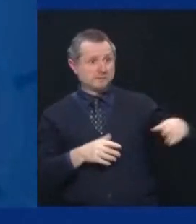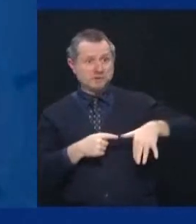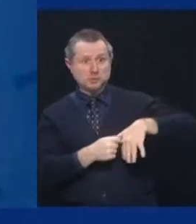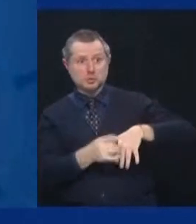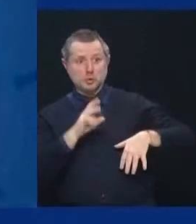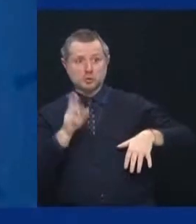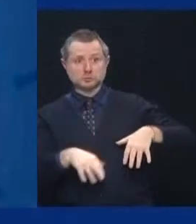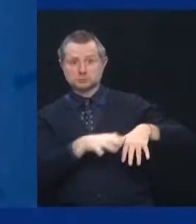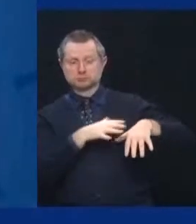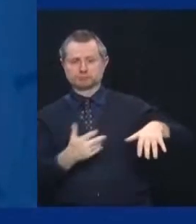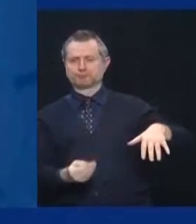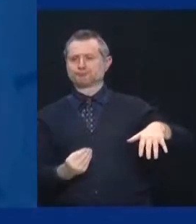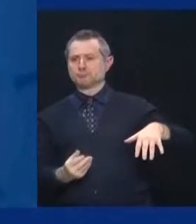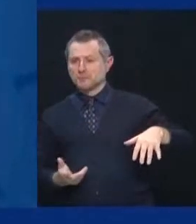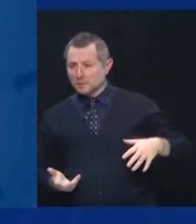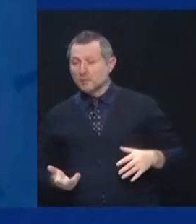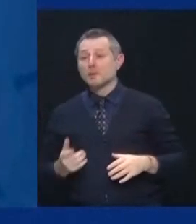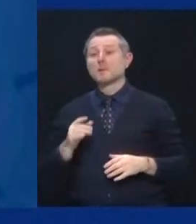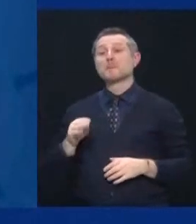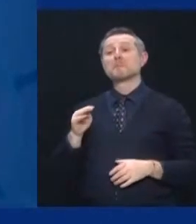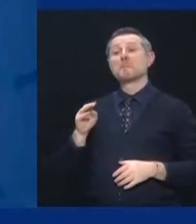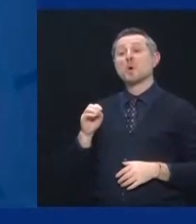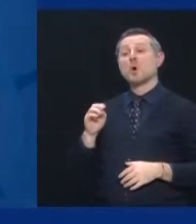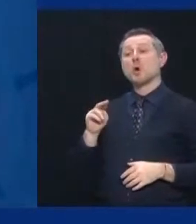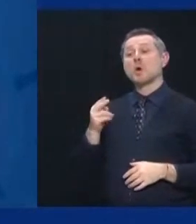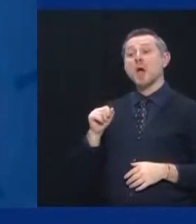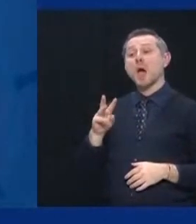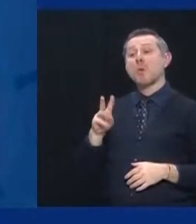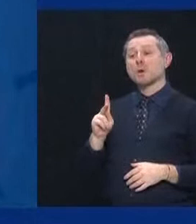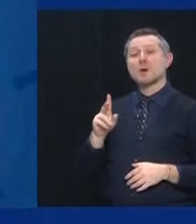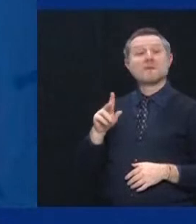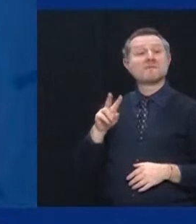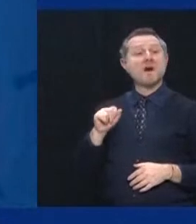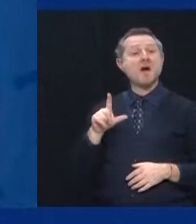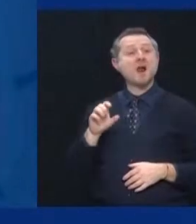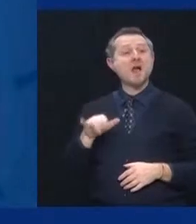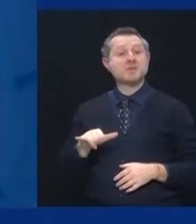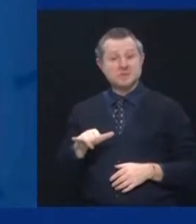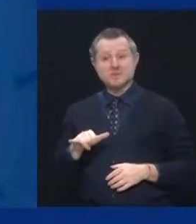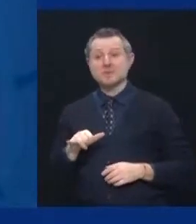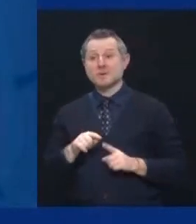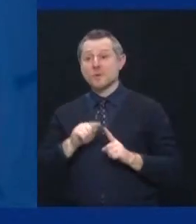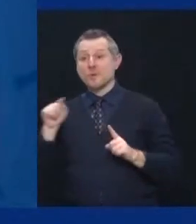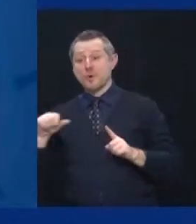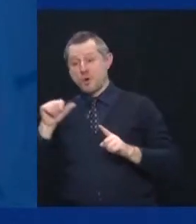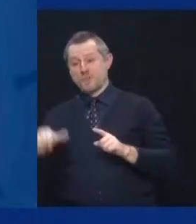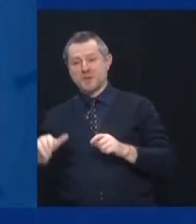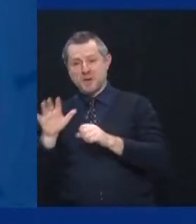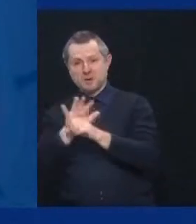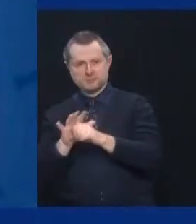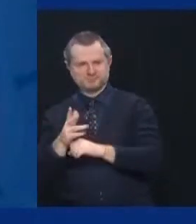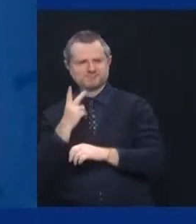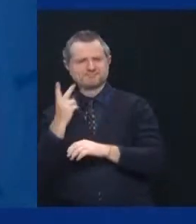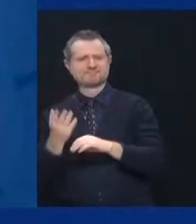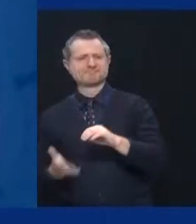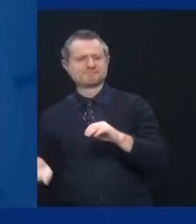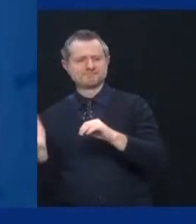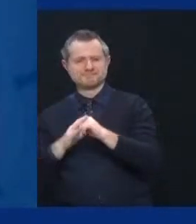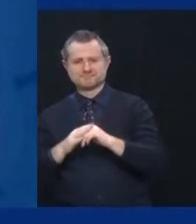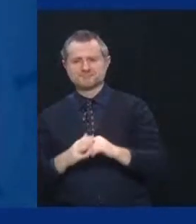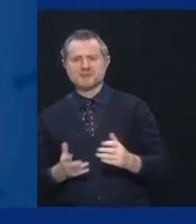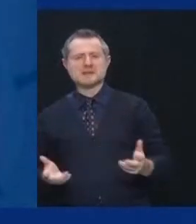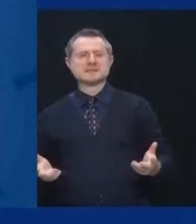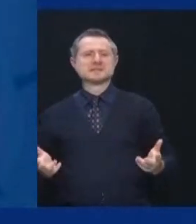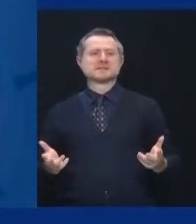see a bump up in the Mohawk Valley and the capital region. We hope that is episodic, but there's